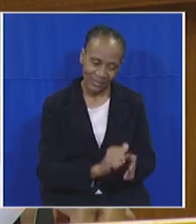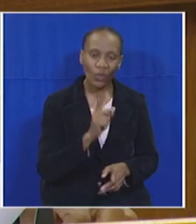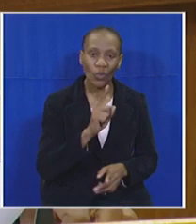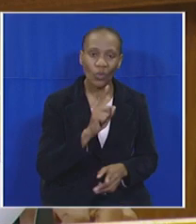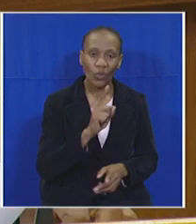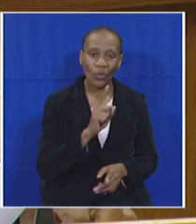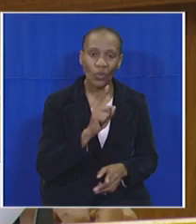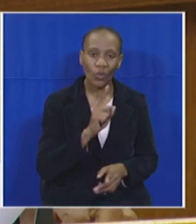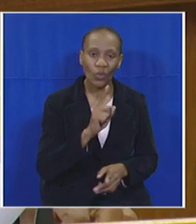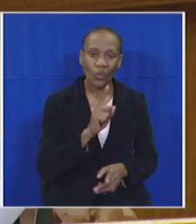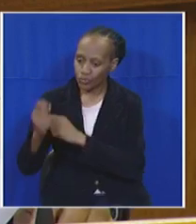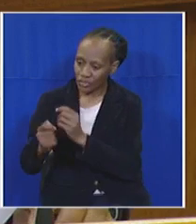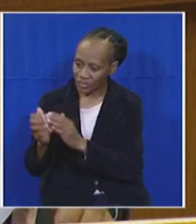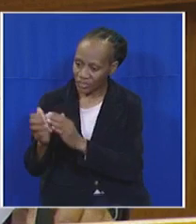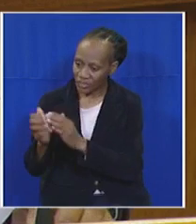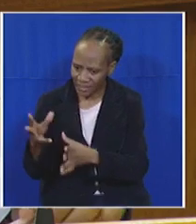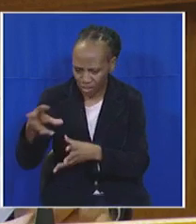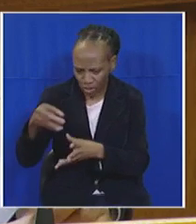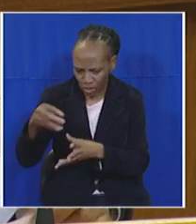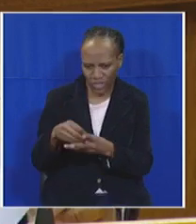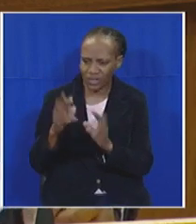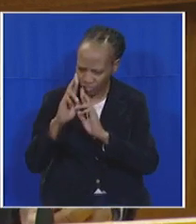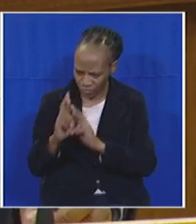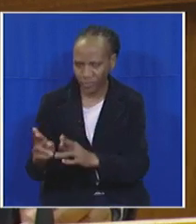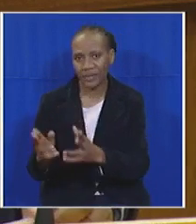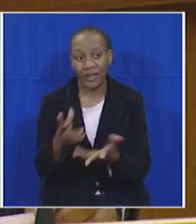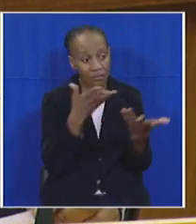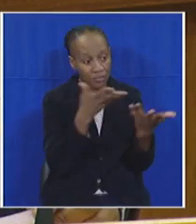up on all outstanding backlogs, and the department